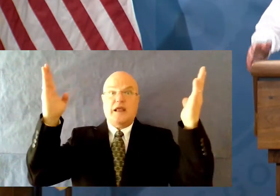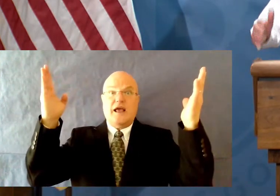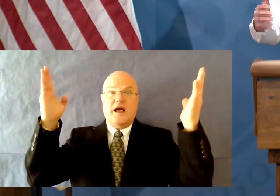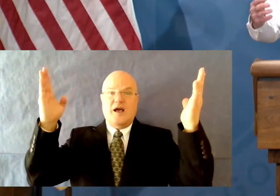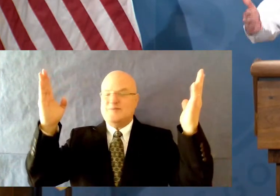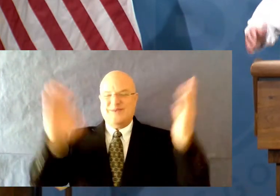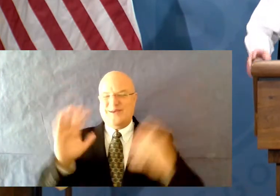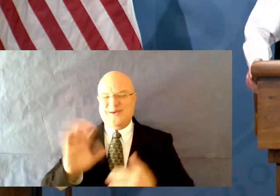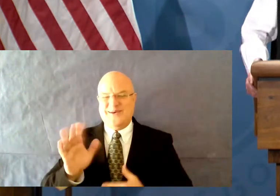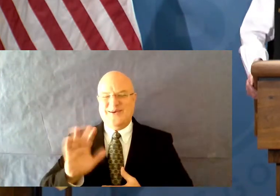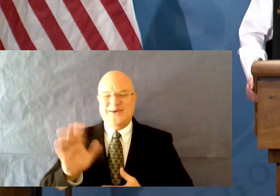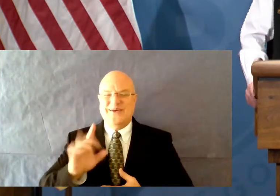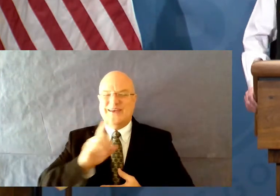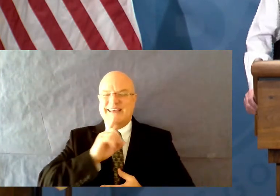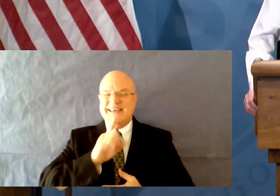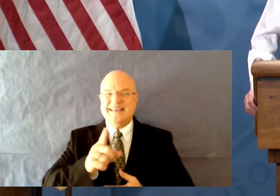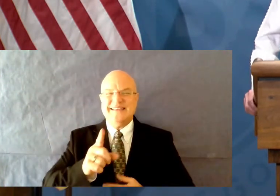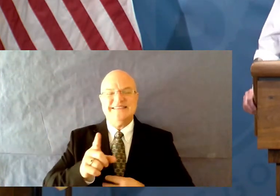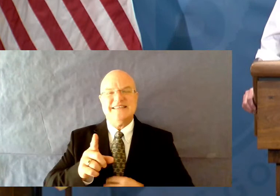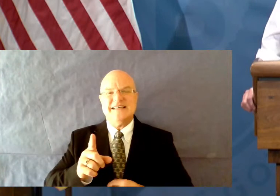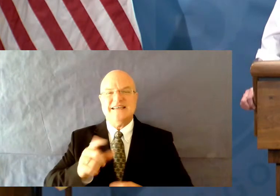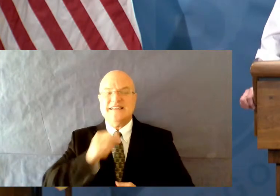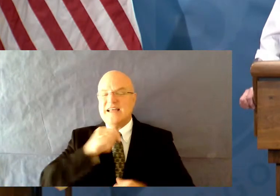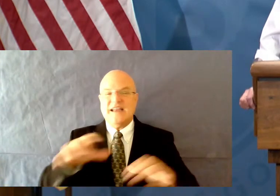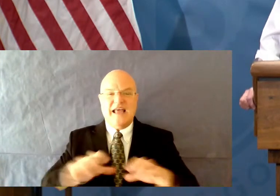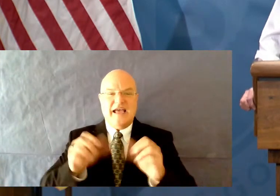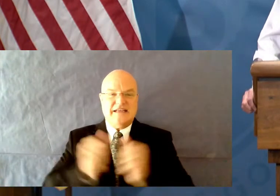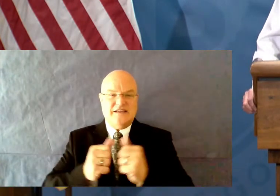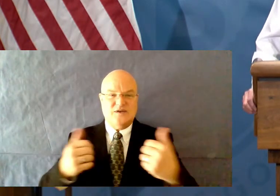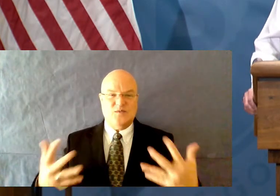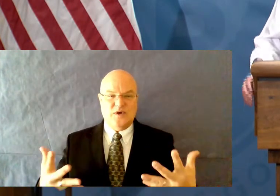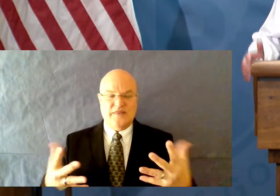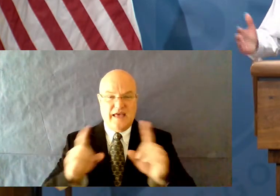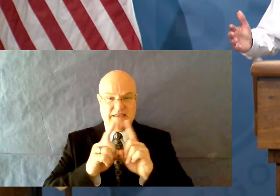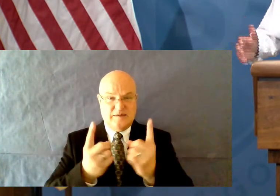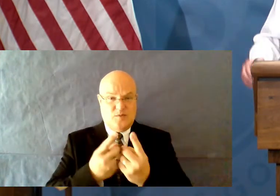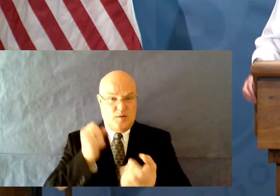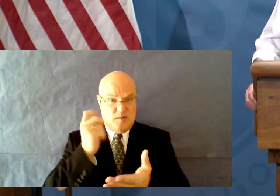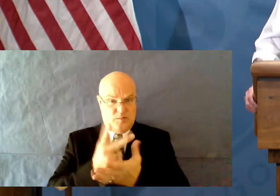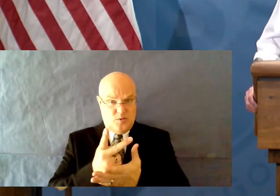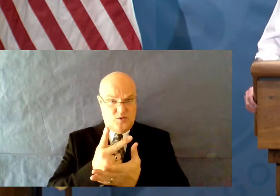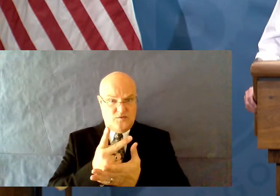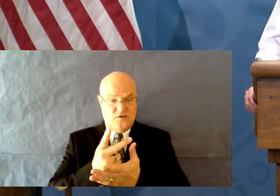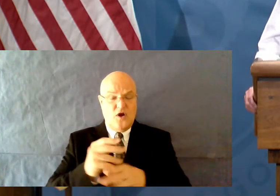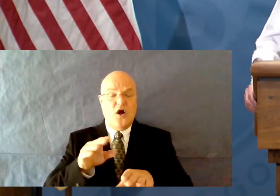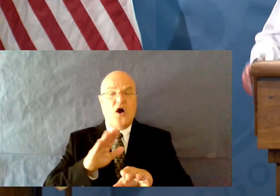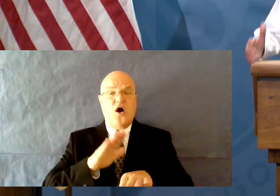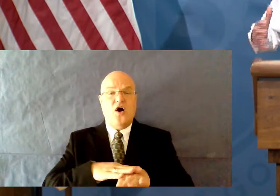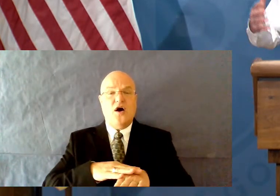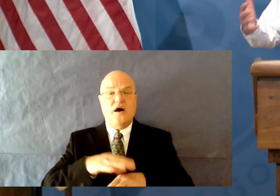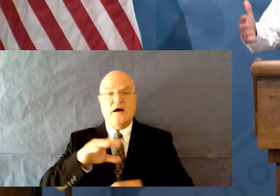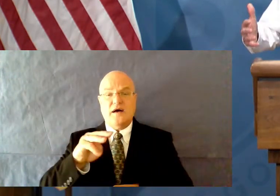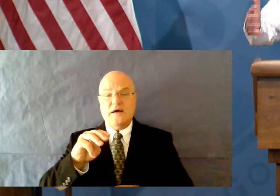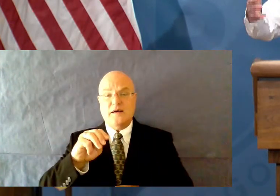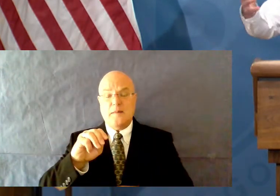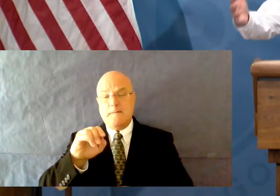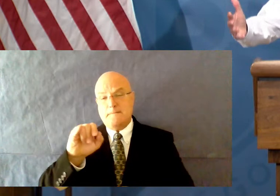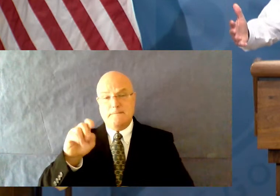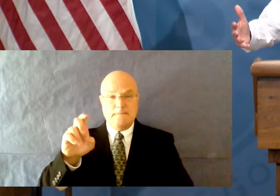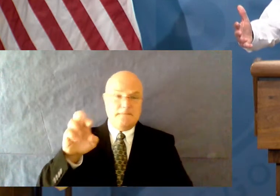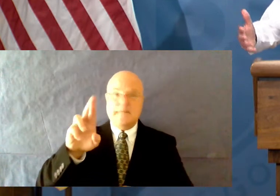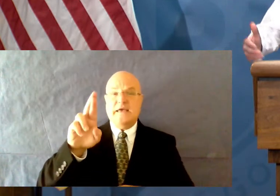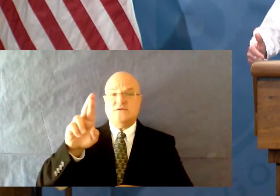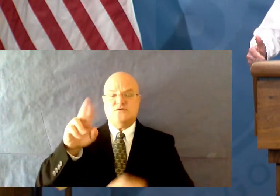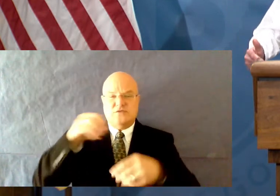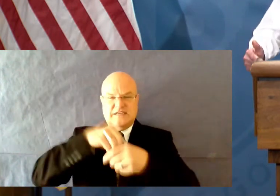It's not acting without department approval on major indoor events, but it gives more latitude